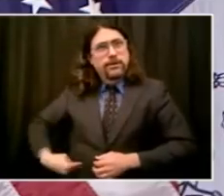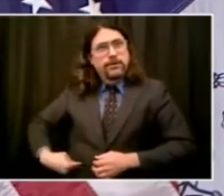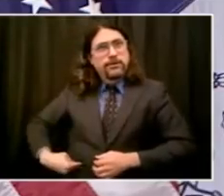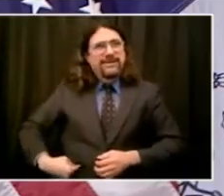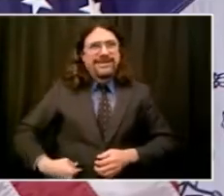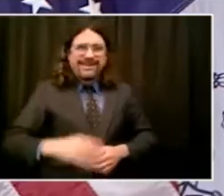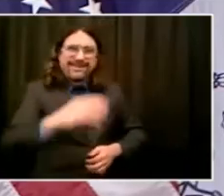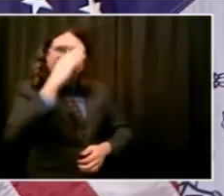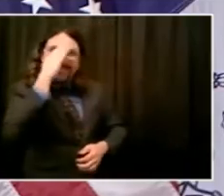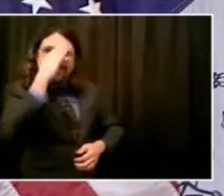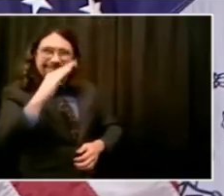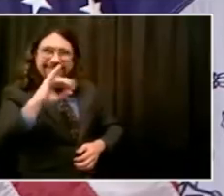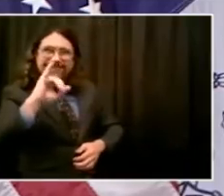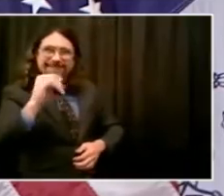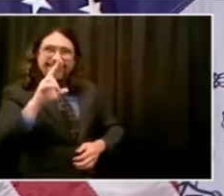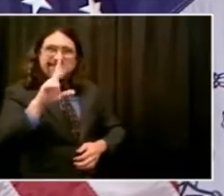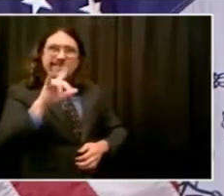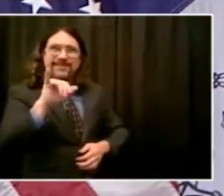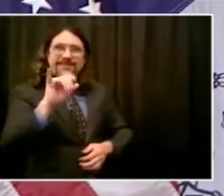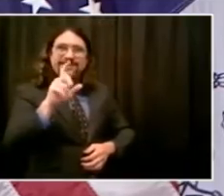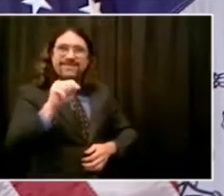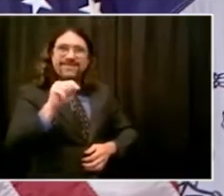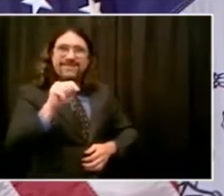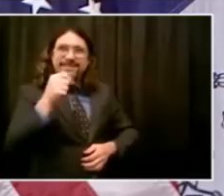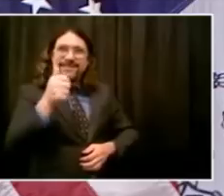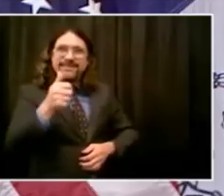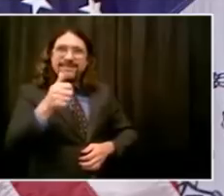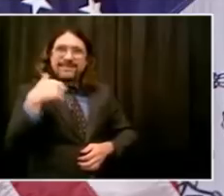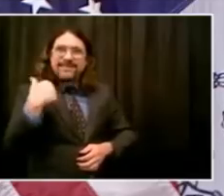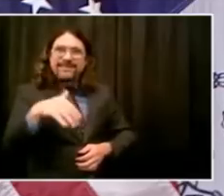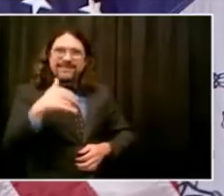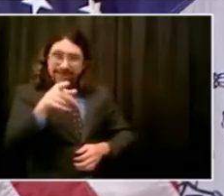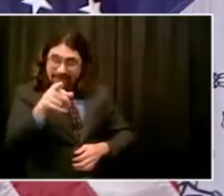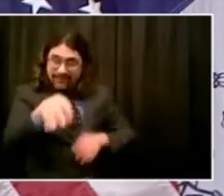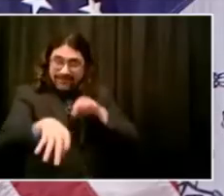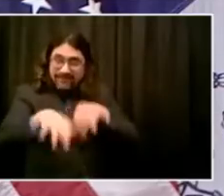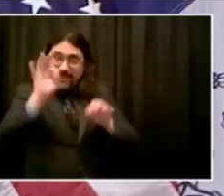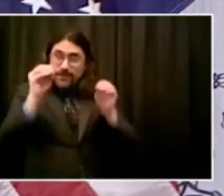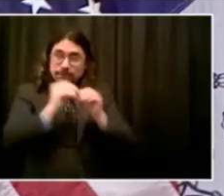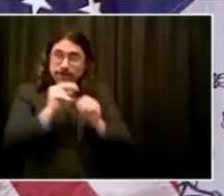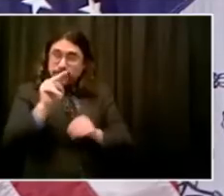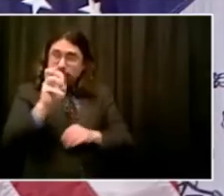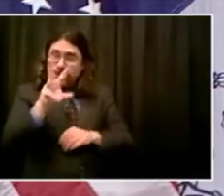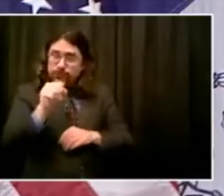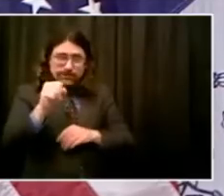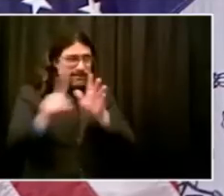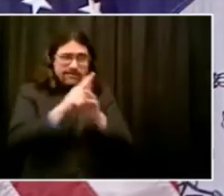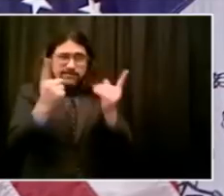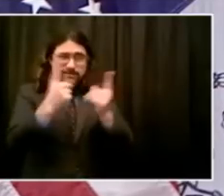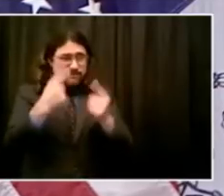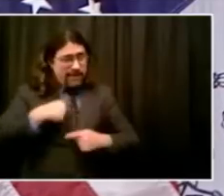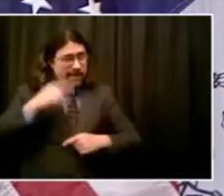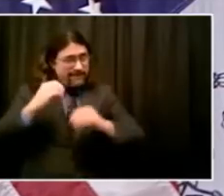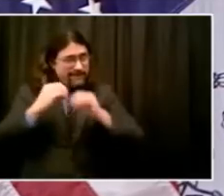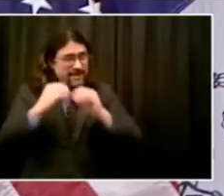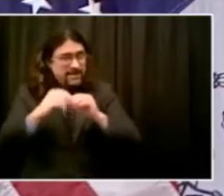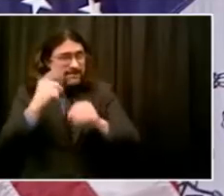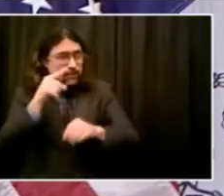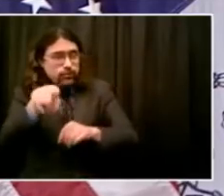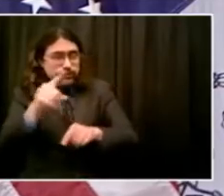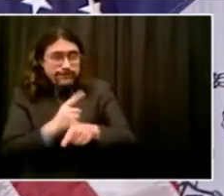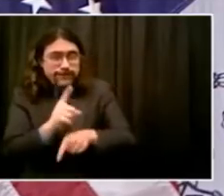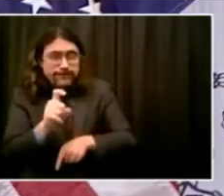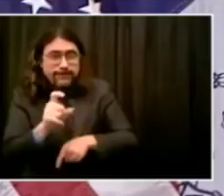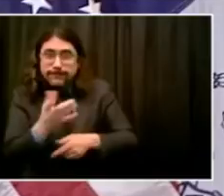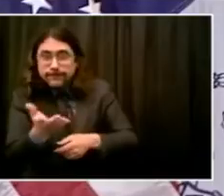Maybe I do. So let me pose my questions to you. I've been told of another yeshiva operating in